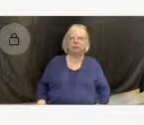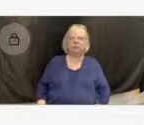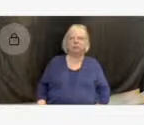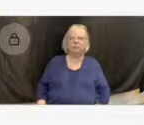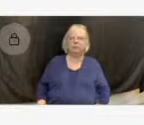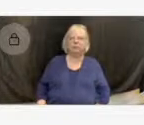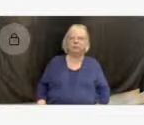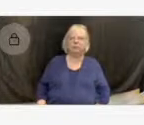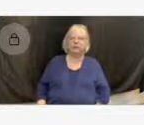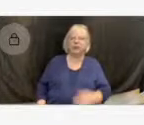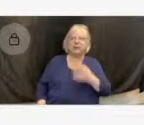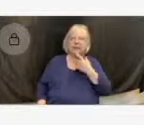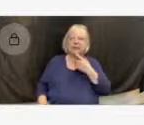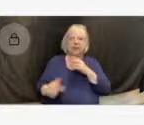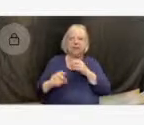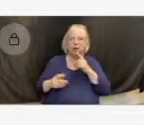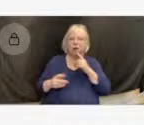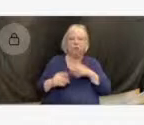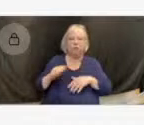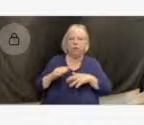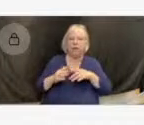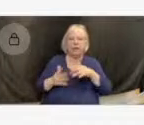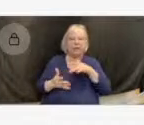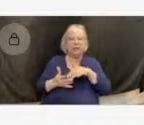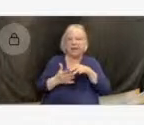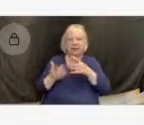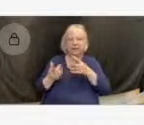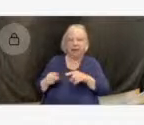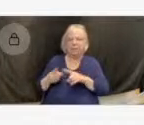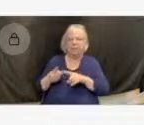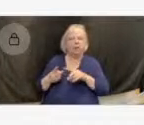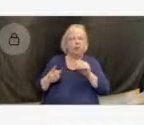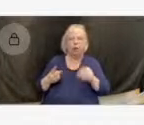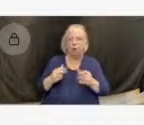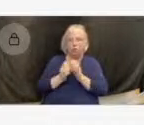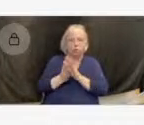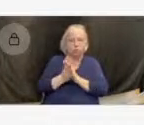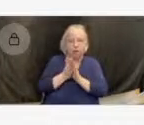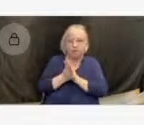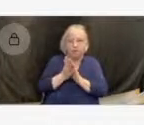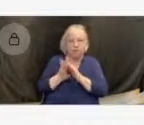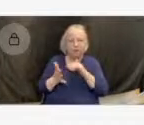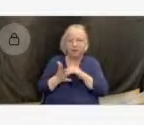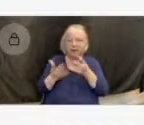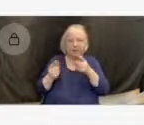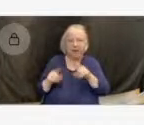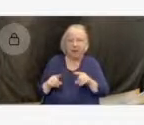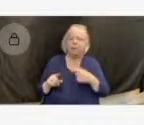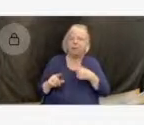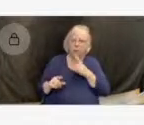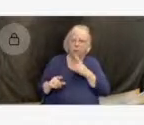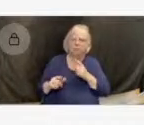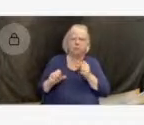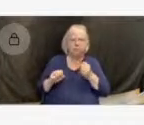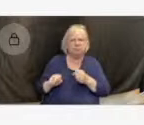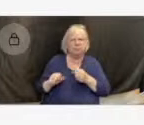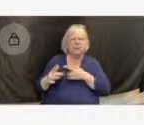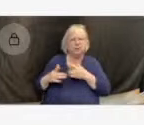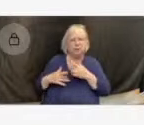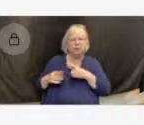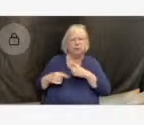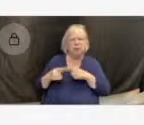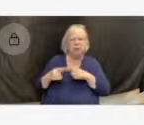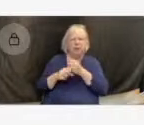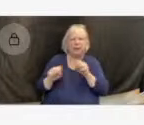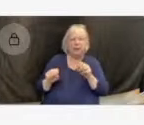As was stated, no flood study has been done. No traffic study has been done either. And we have some grave concerns for the safety